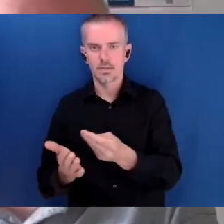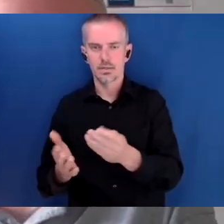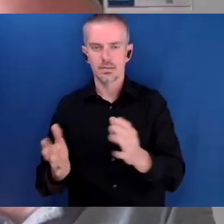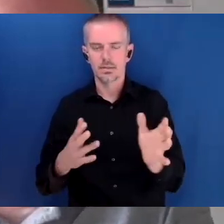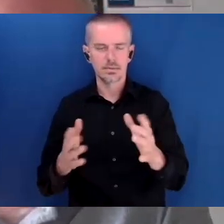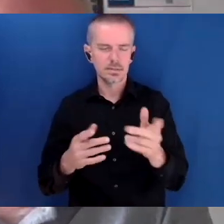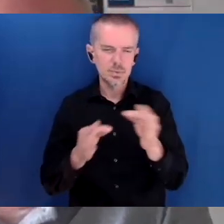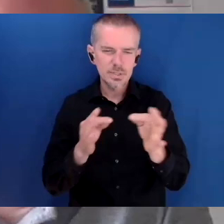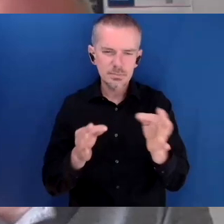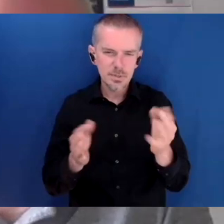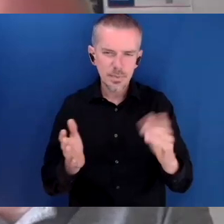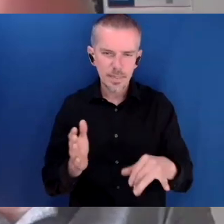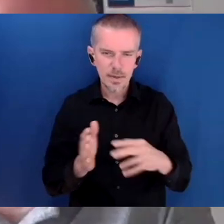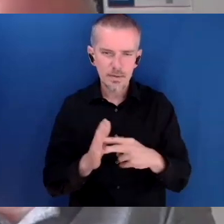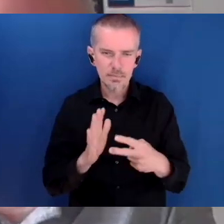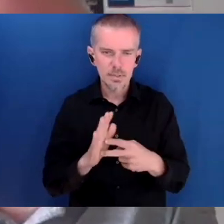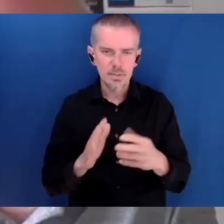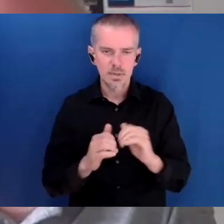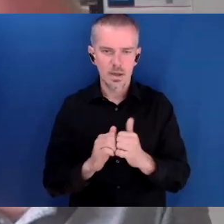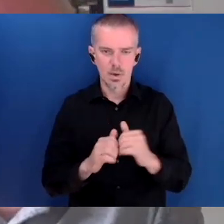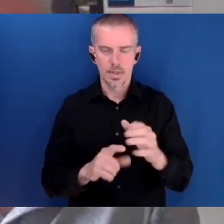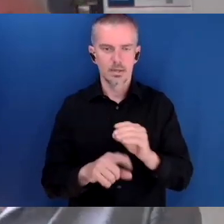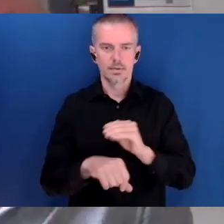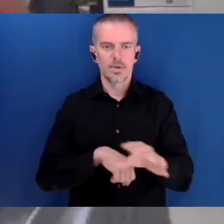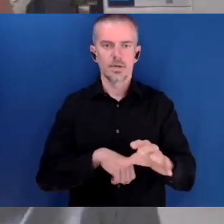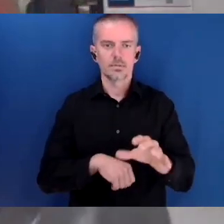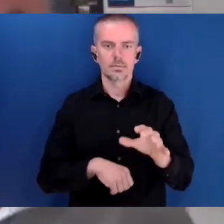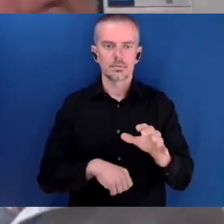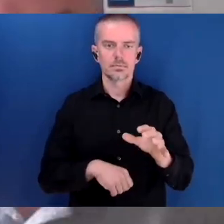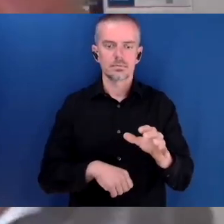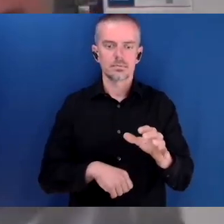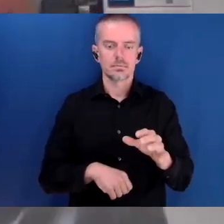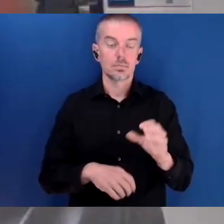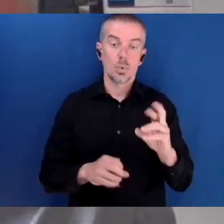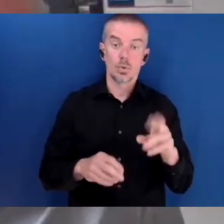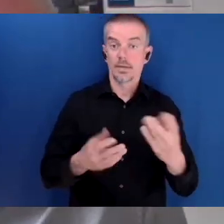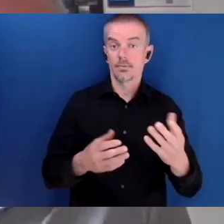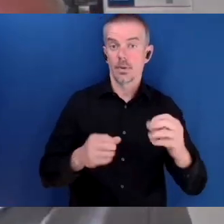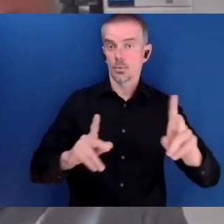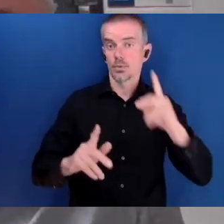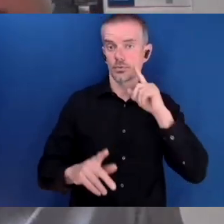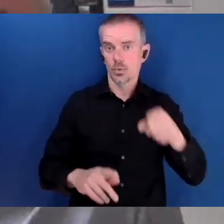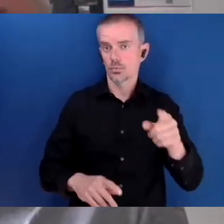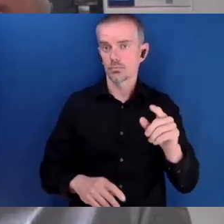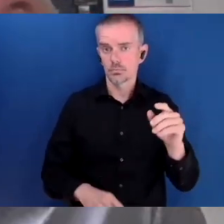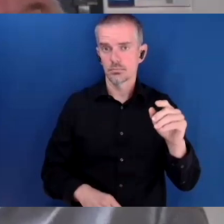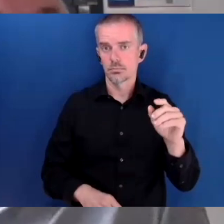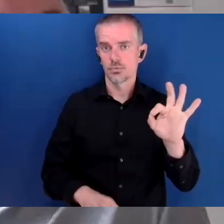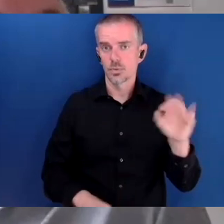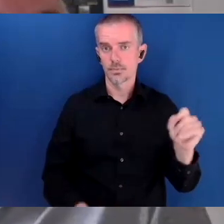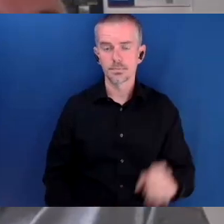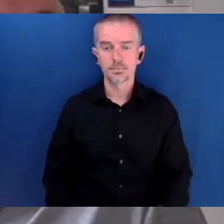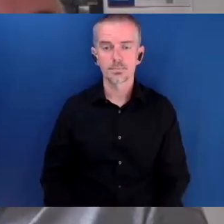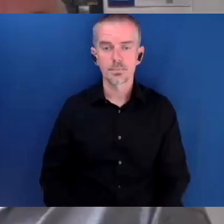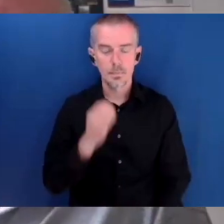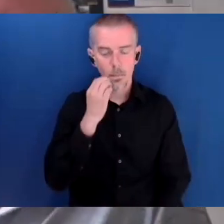you explain what those are and how those impact or provide opportunities for the agency? Yeah, so I talked a